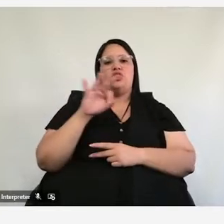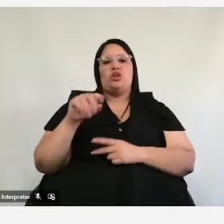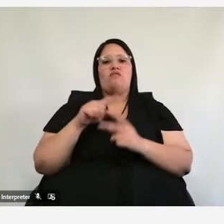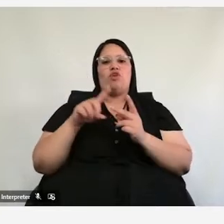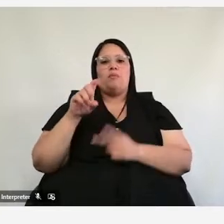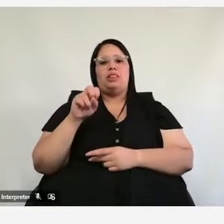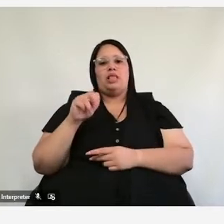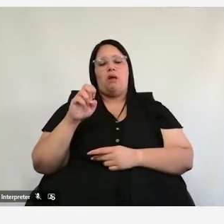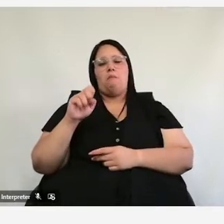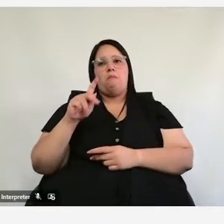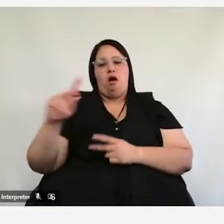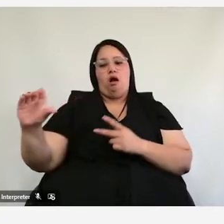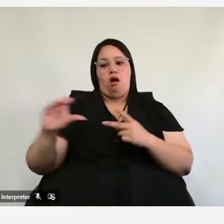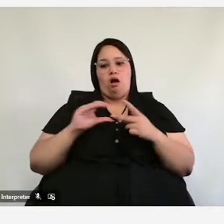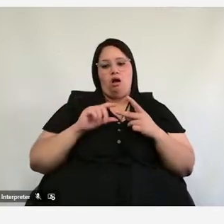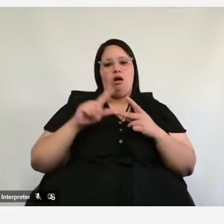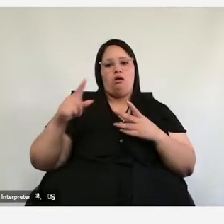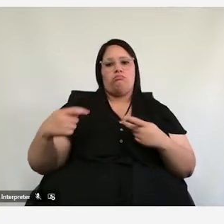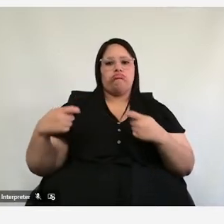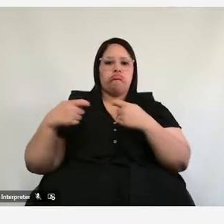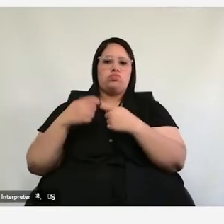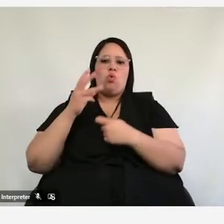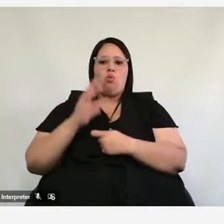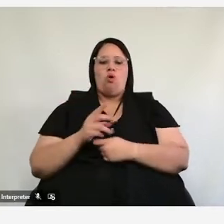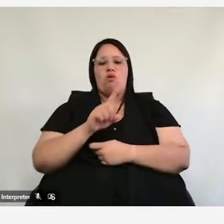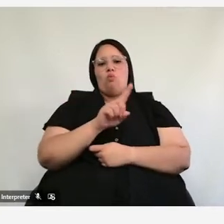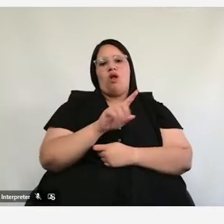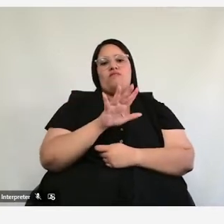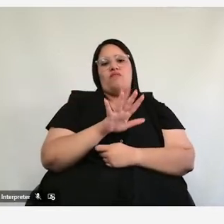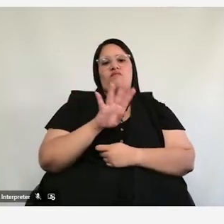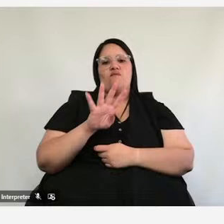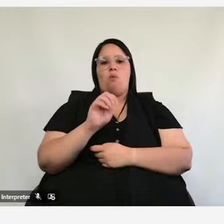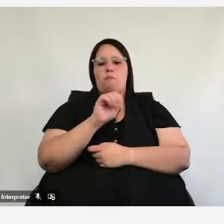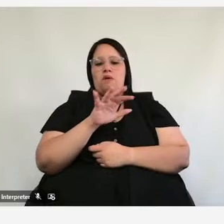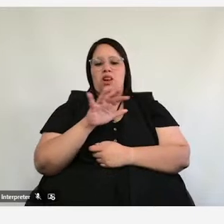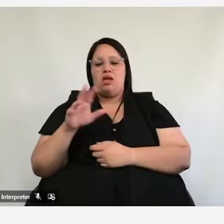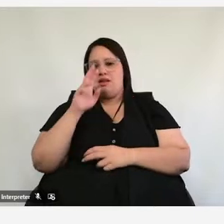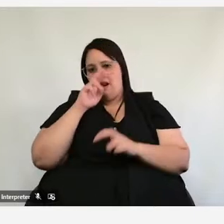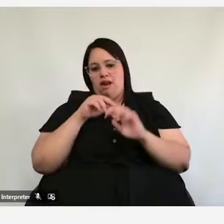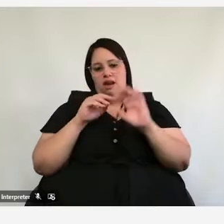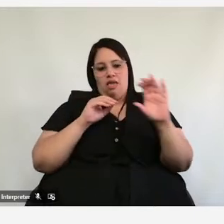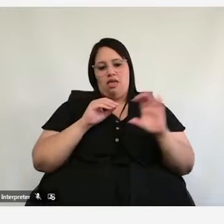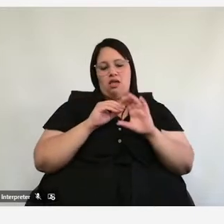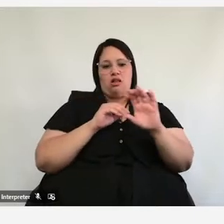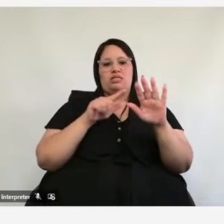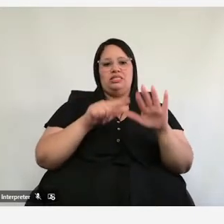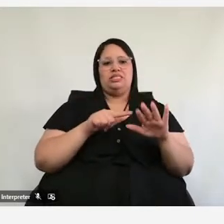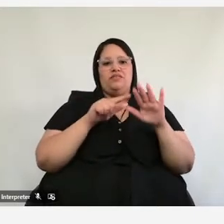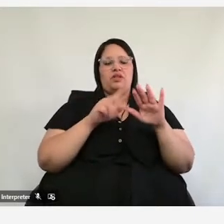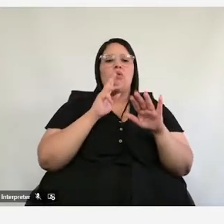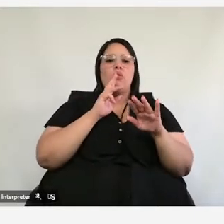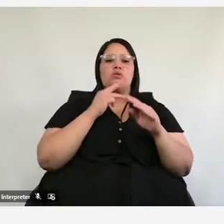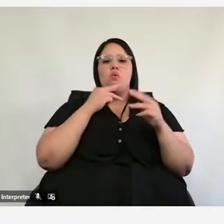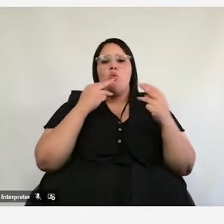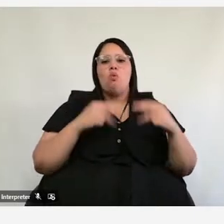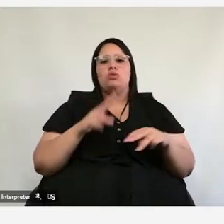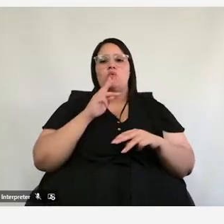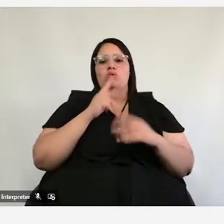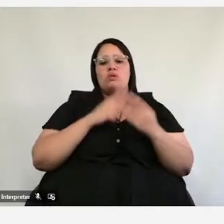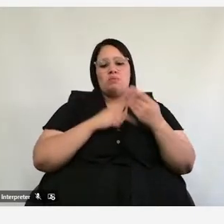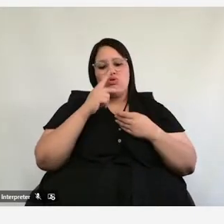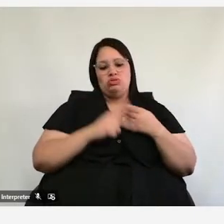Denmark, which will contribute towards 154 million rand needed to take 17 water and wastewater